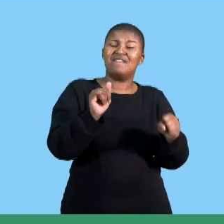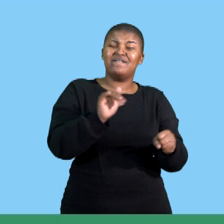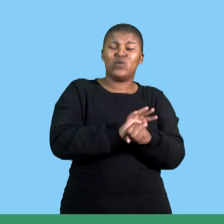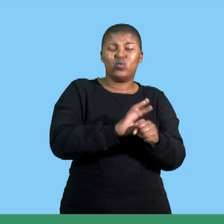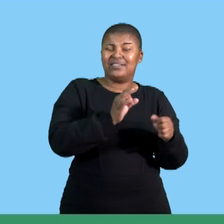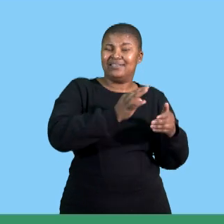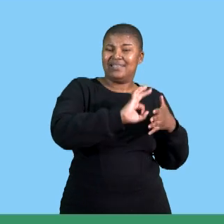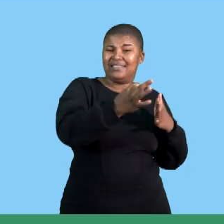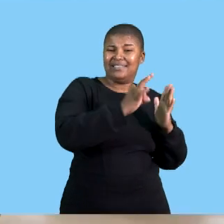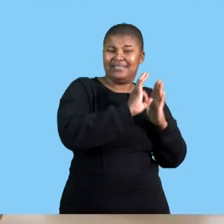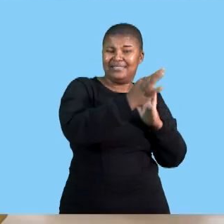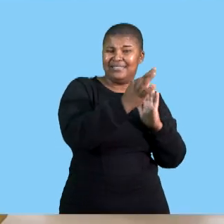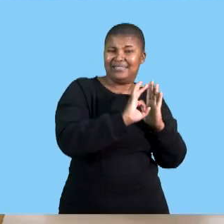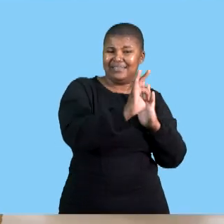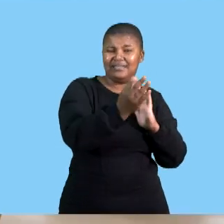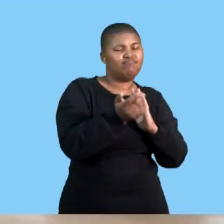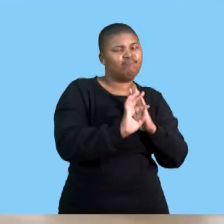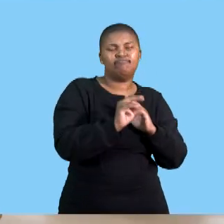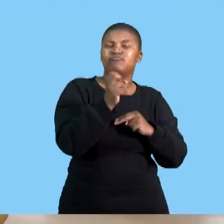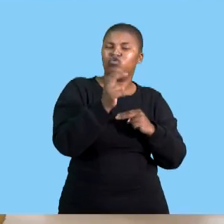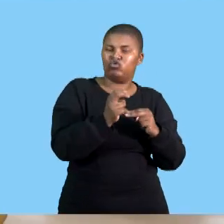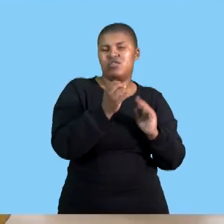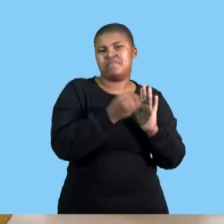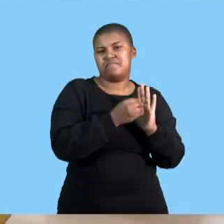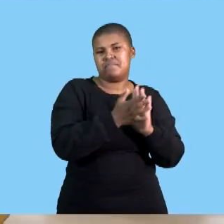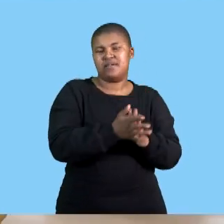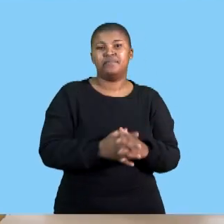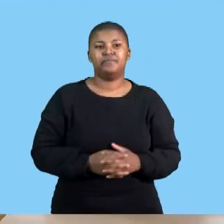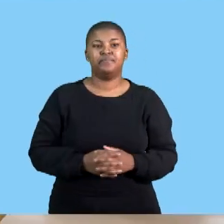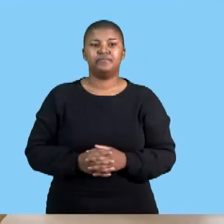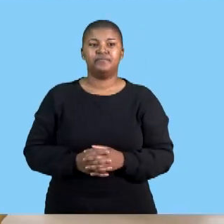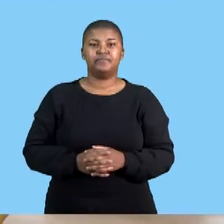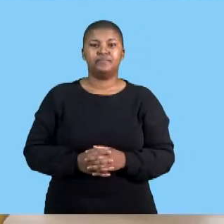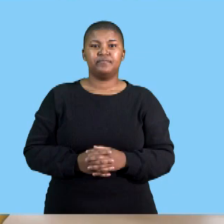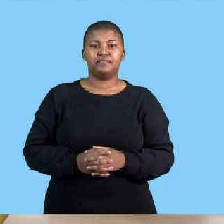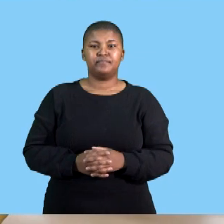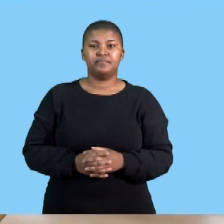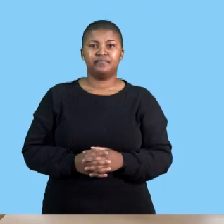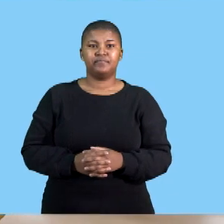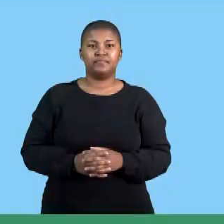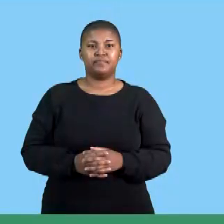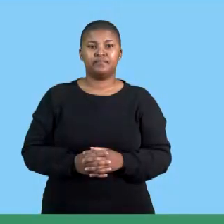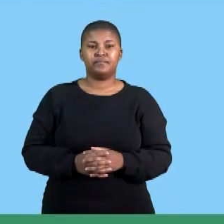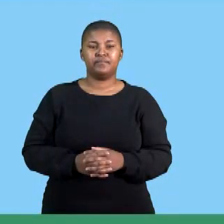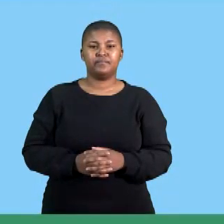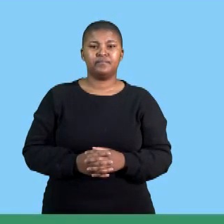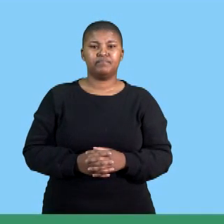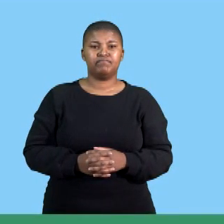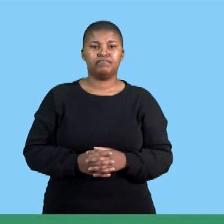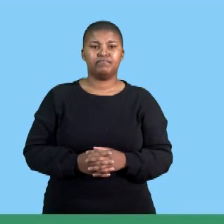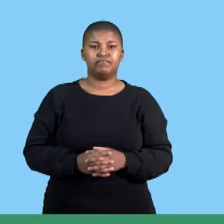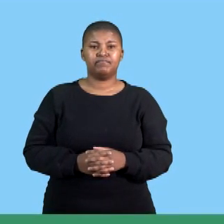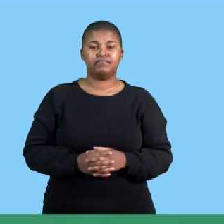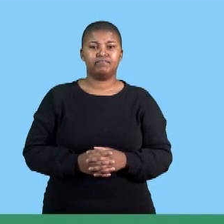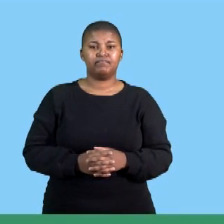not write full sentences, but instead you write the key concept. The key concepts. Choose a font